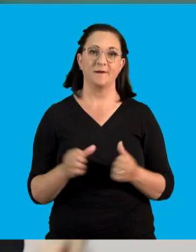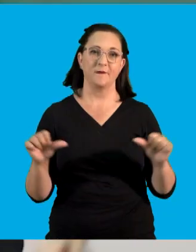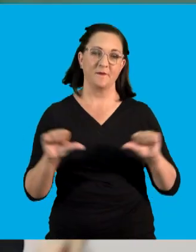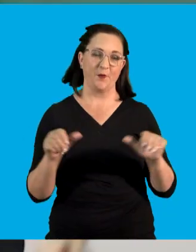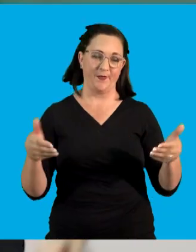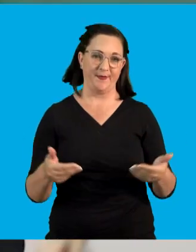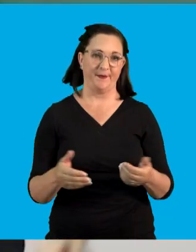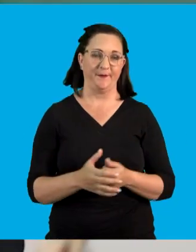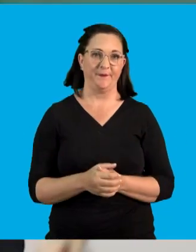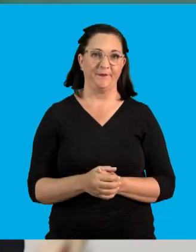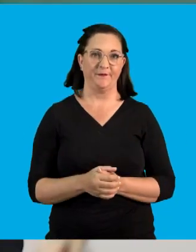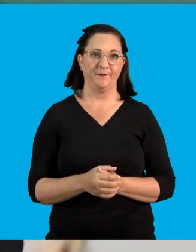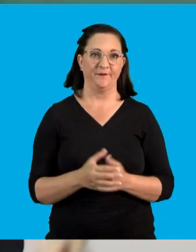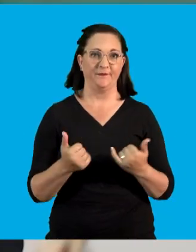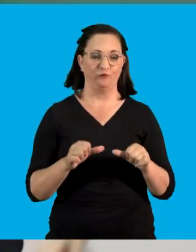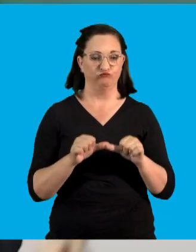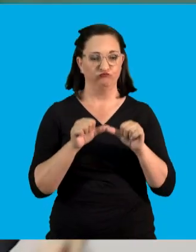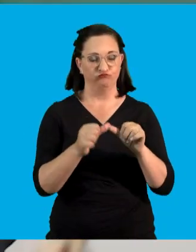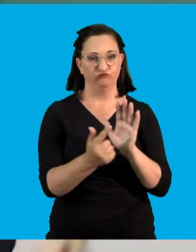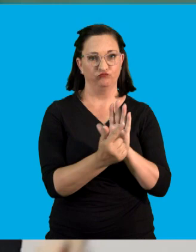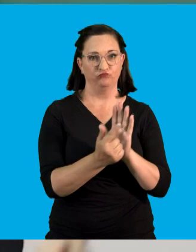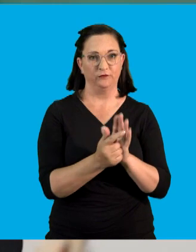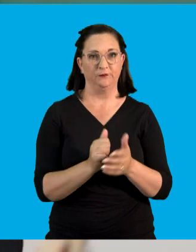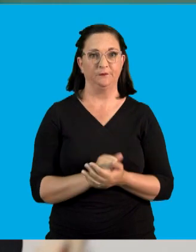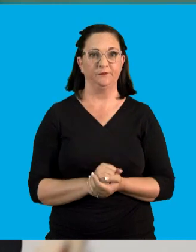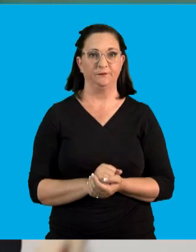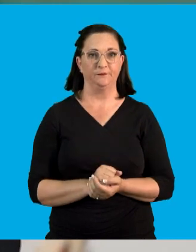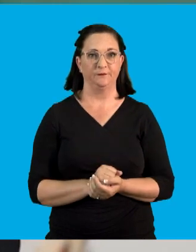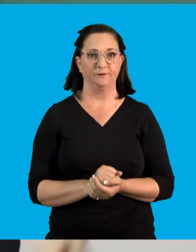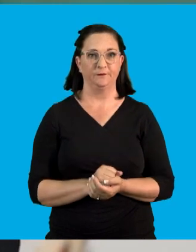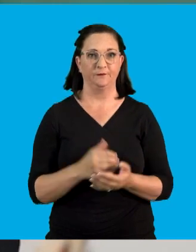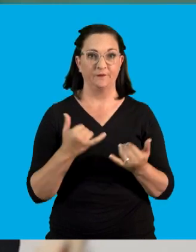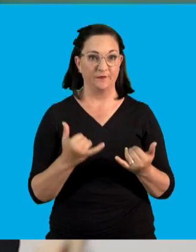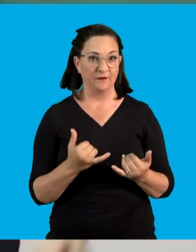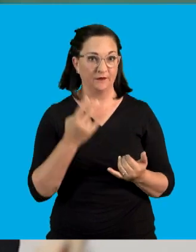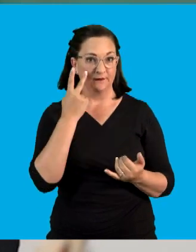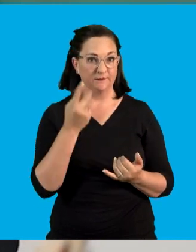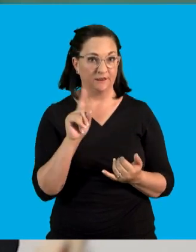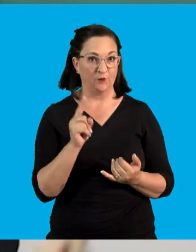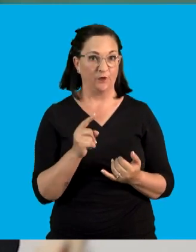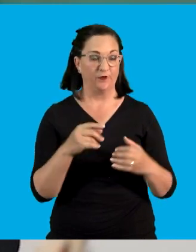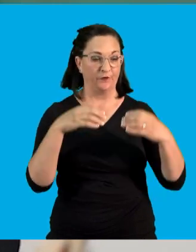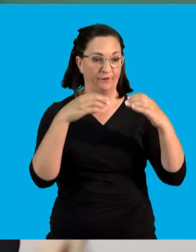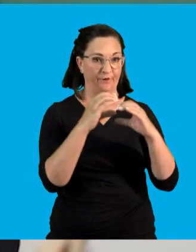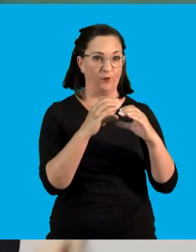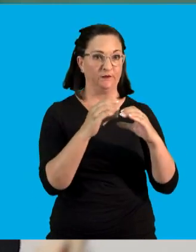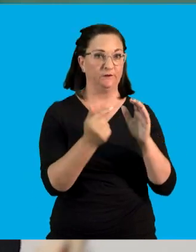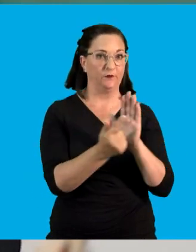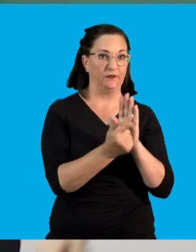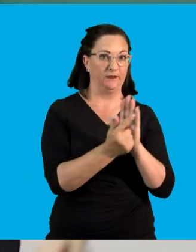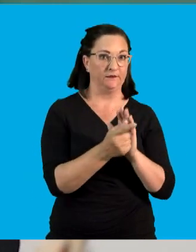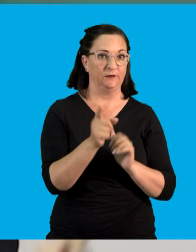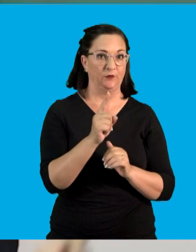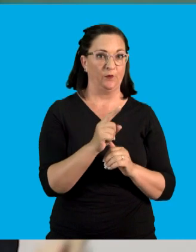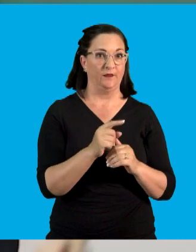Welcome back from the ad break, and let's continue with our lesson. So we are now going to be going into the first focus of our lesson, which